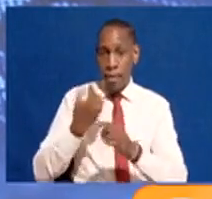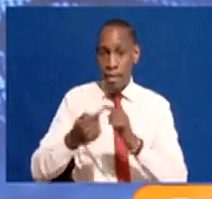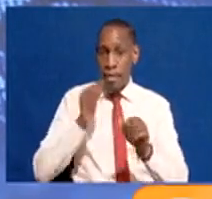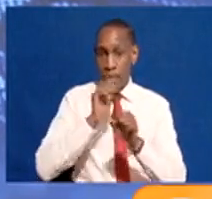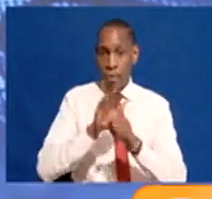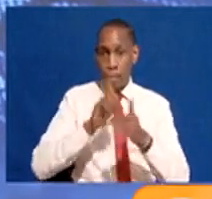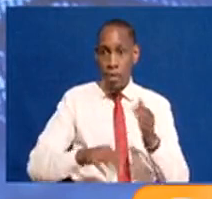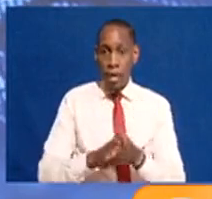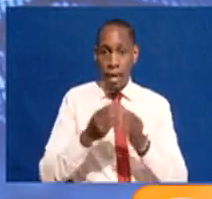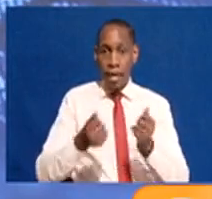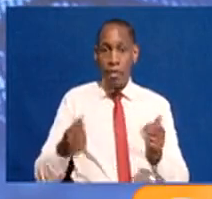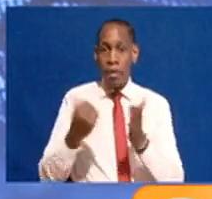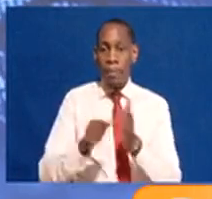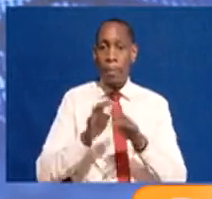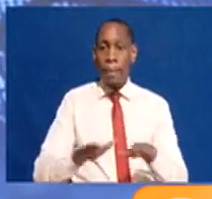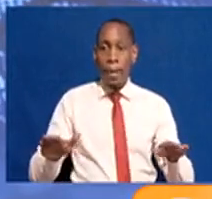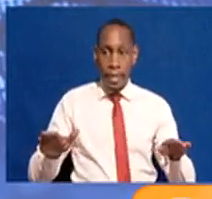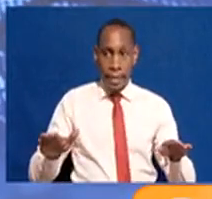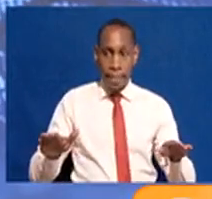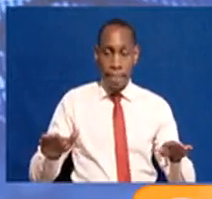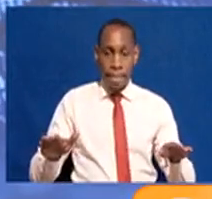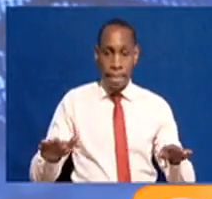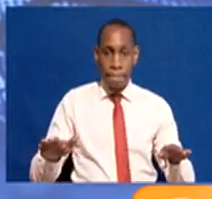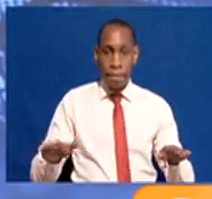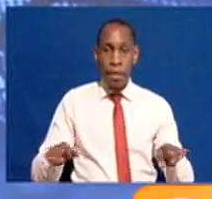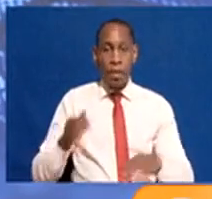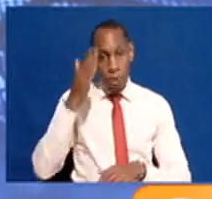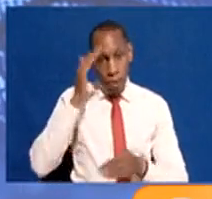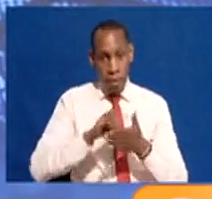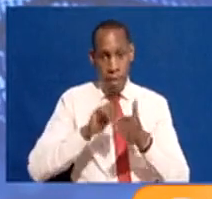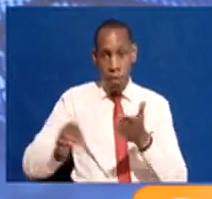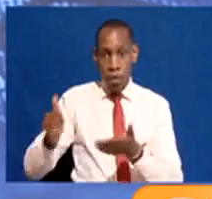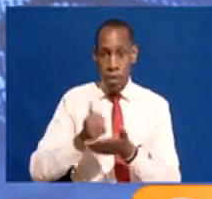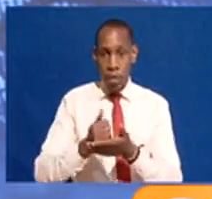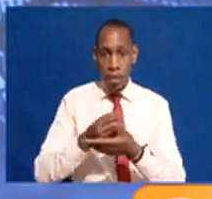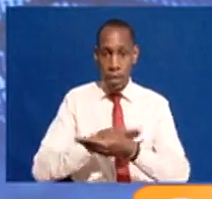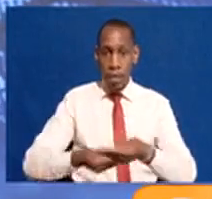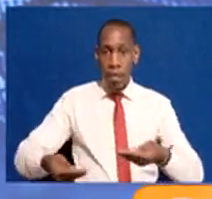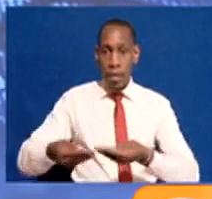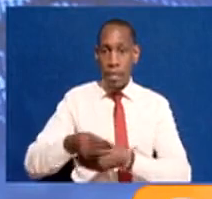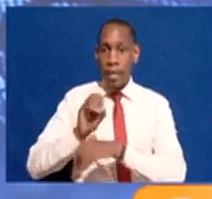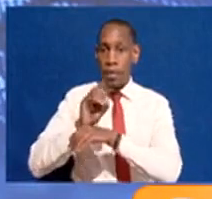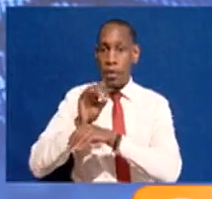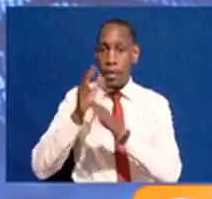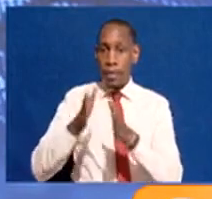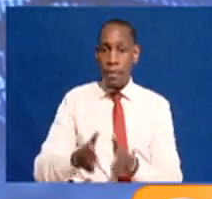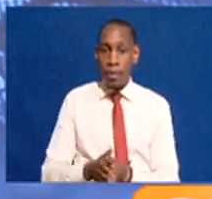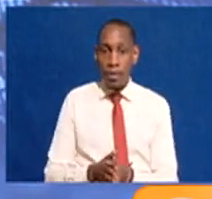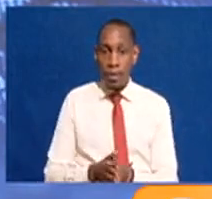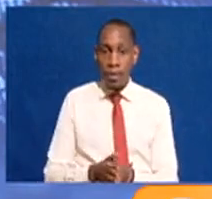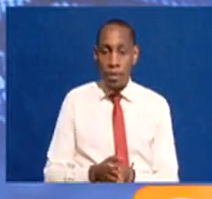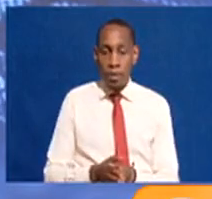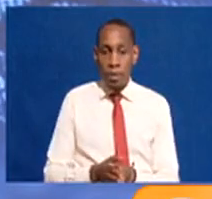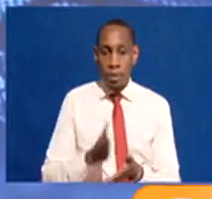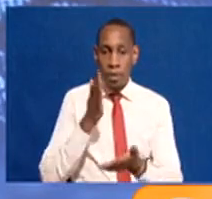promised to sort this out once and for all. We understand that they're hiring a transaction advisor on the securitization